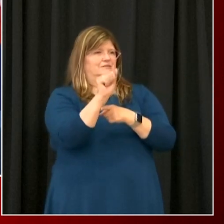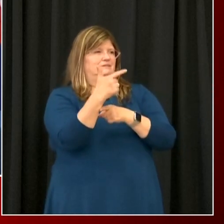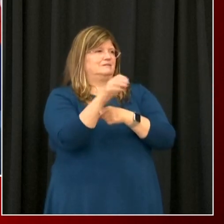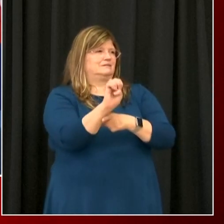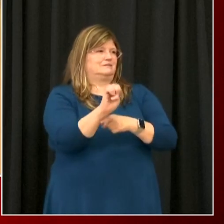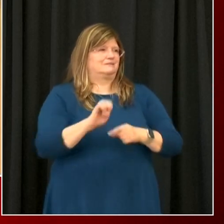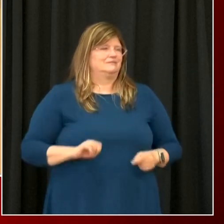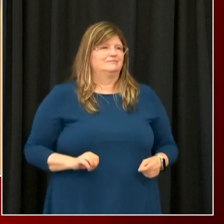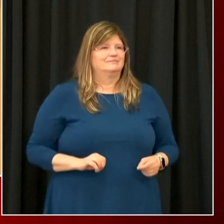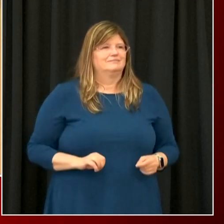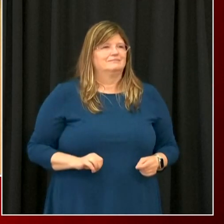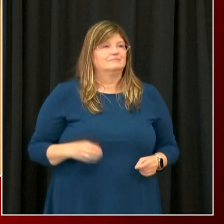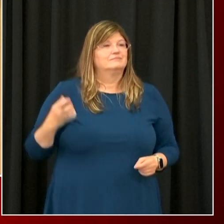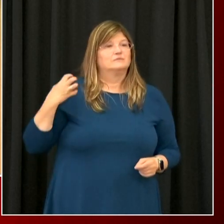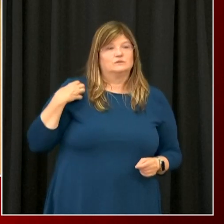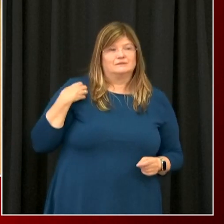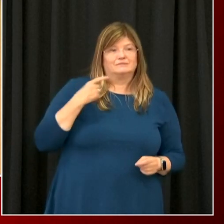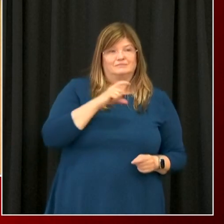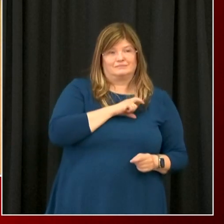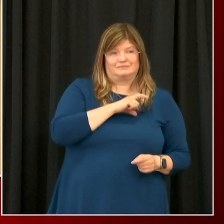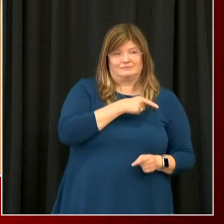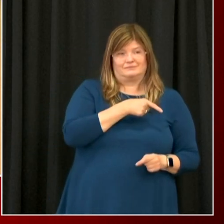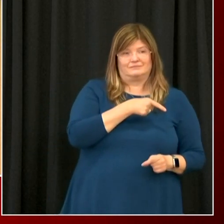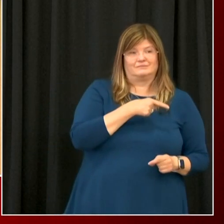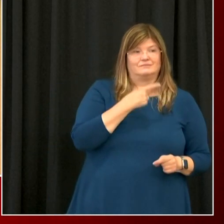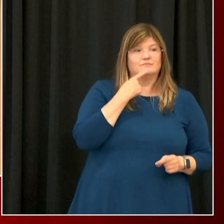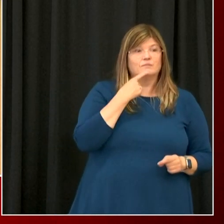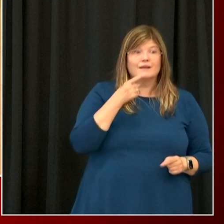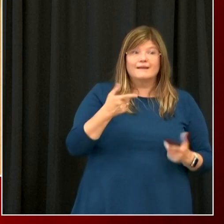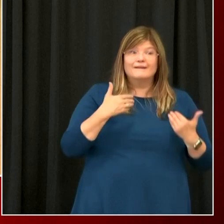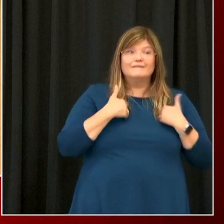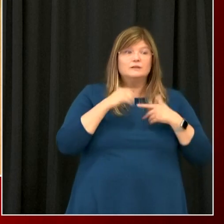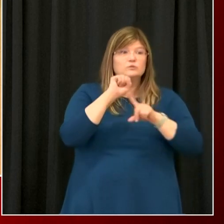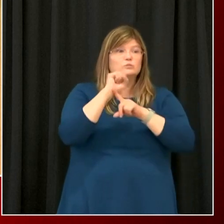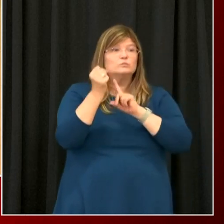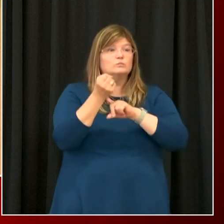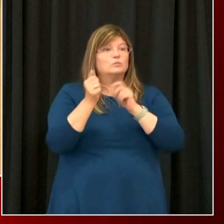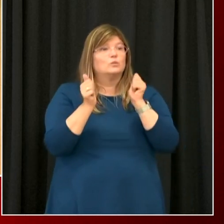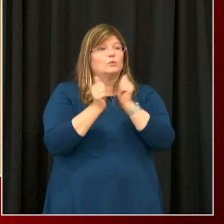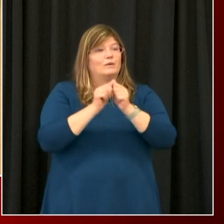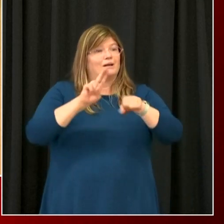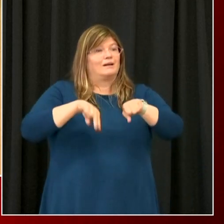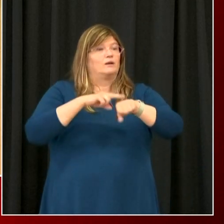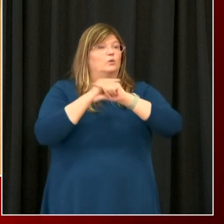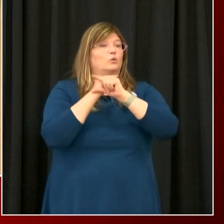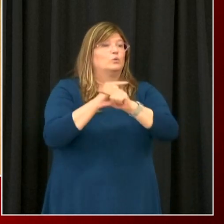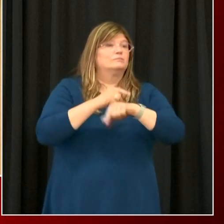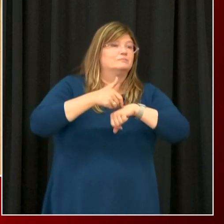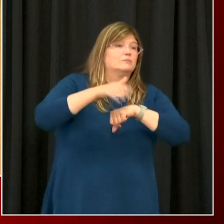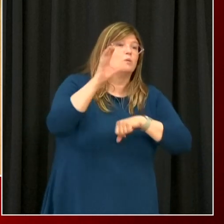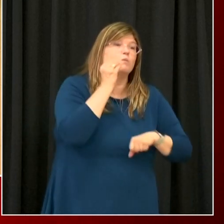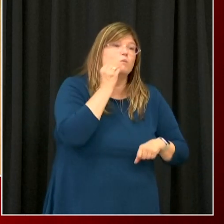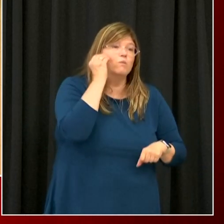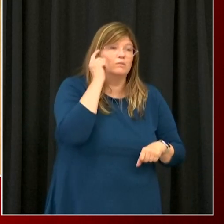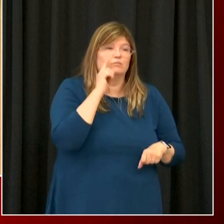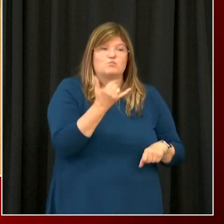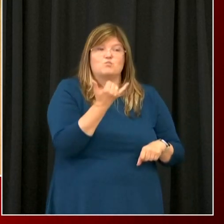Has there been an incident with a guardsman who was sent home for some type of inappropriate behavior that is now being